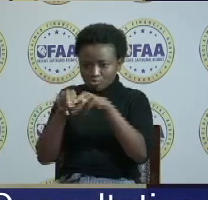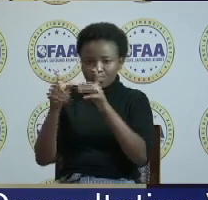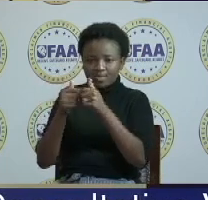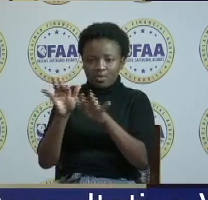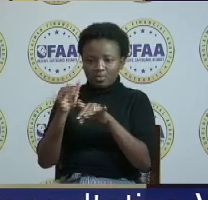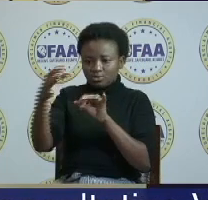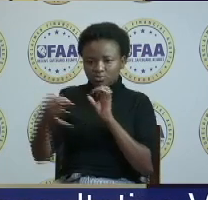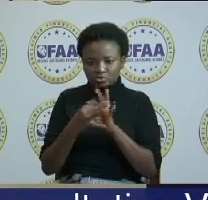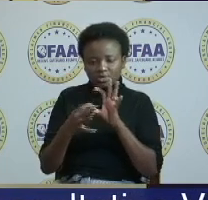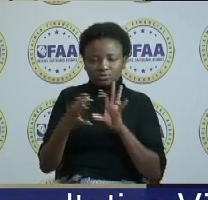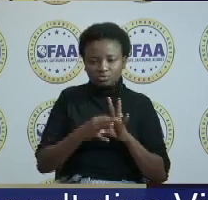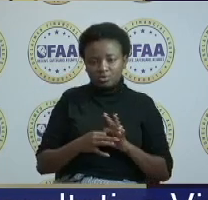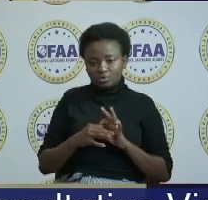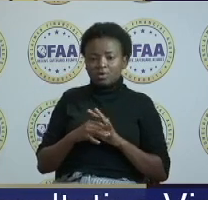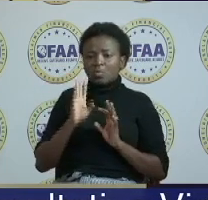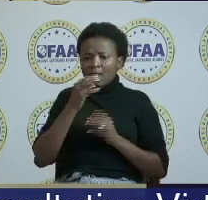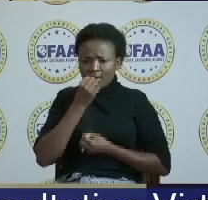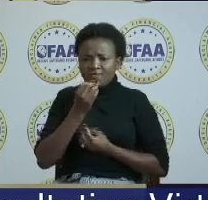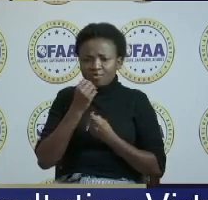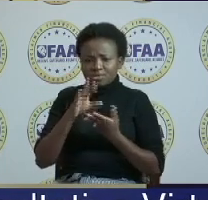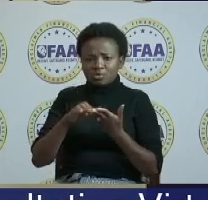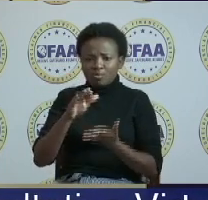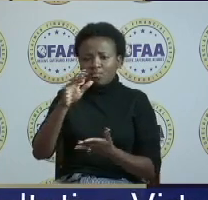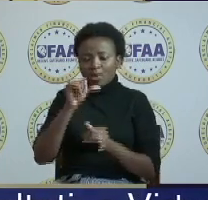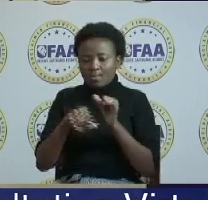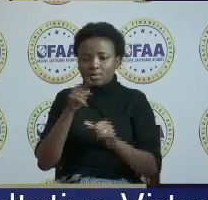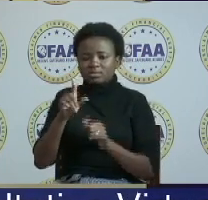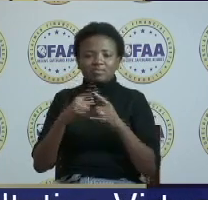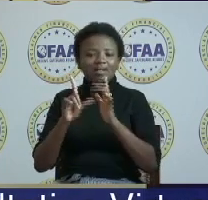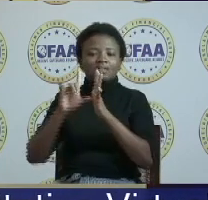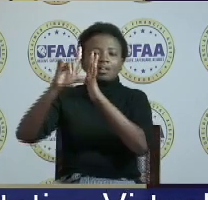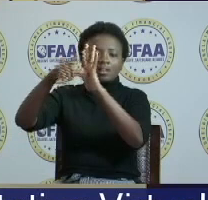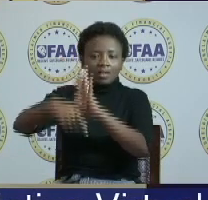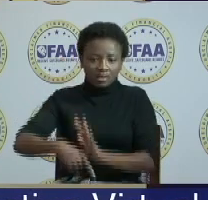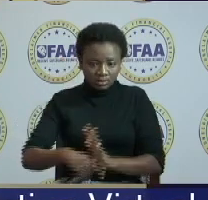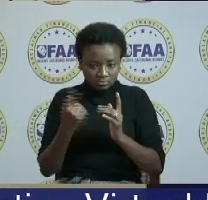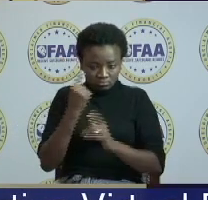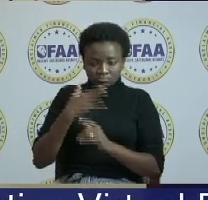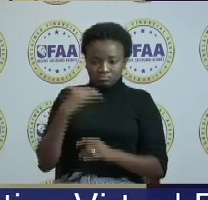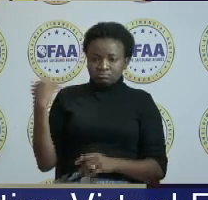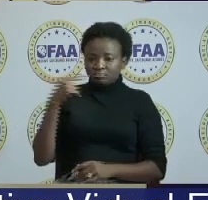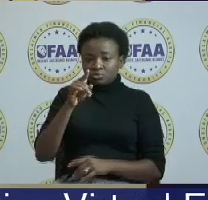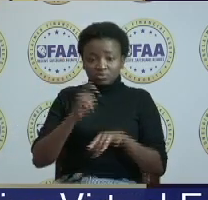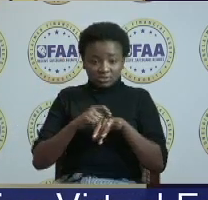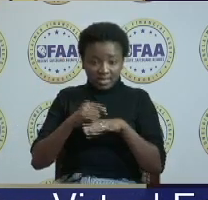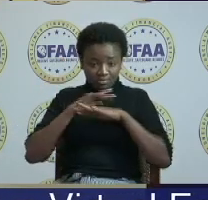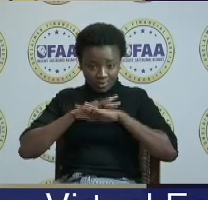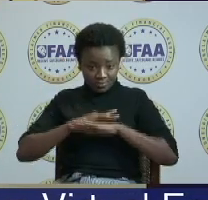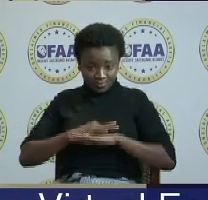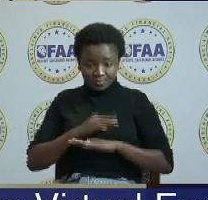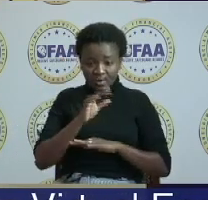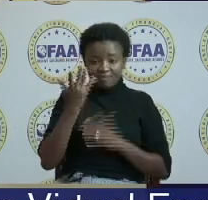be admitted by the host. We'll be giving you more information after about that, but that's later on. So just to remind you, don't go away when we finish our